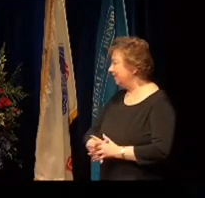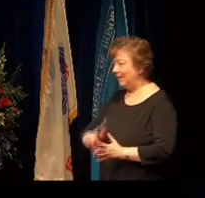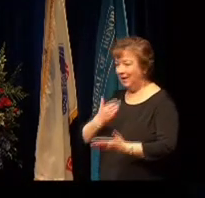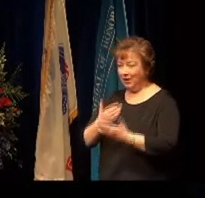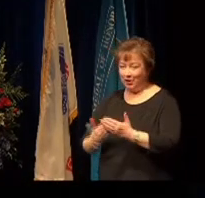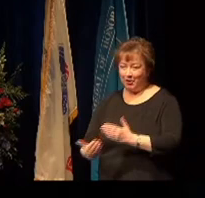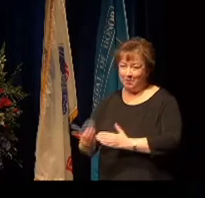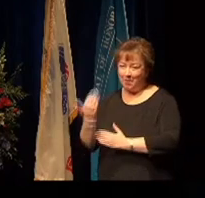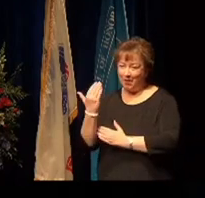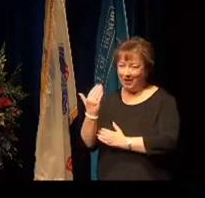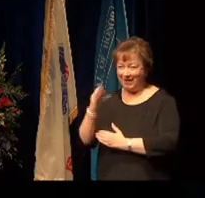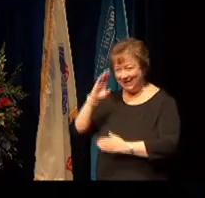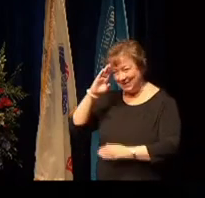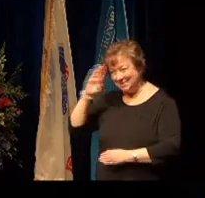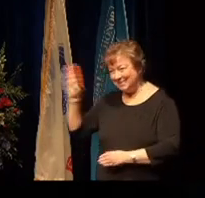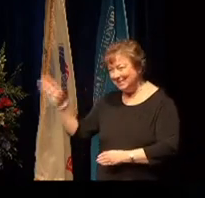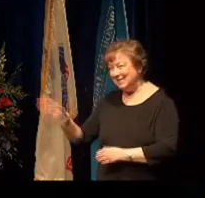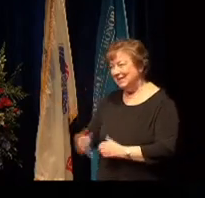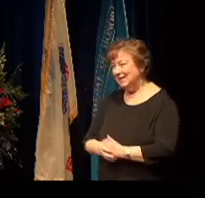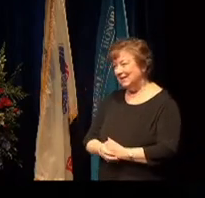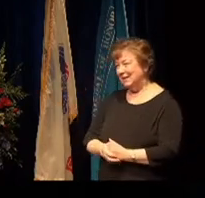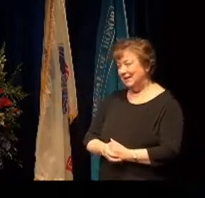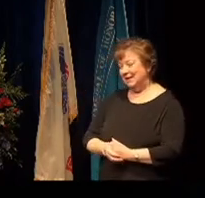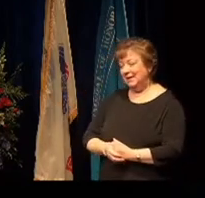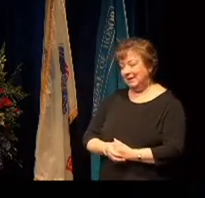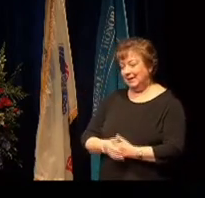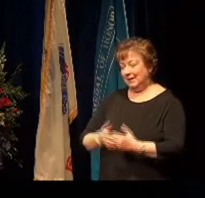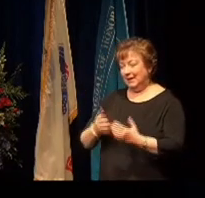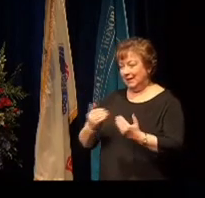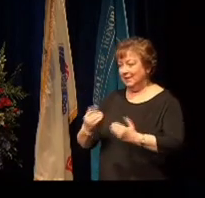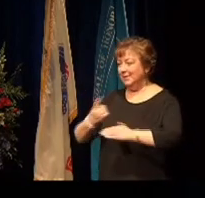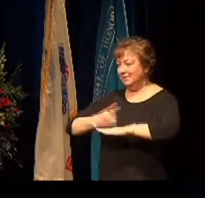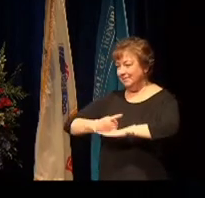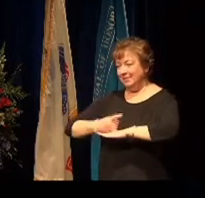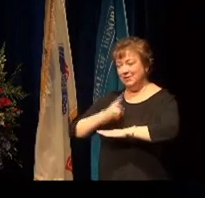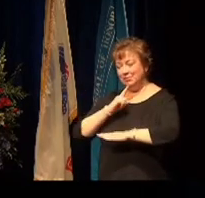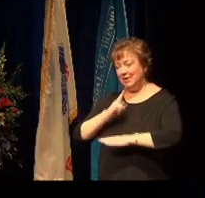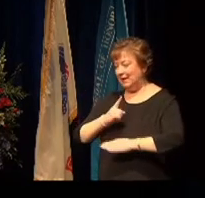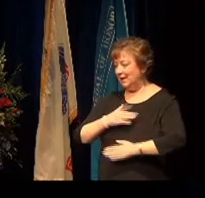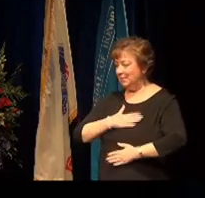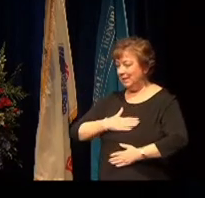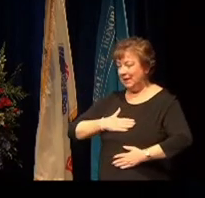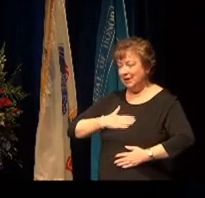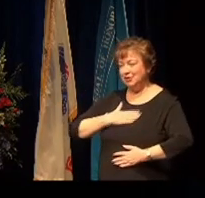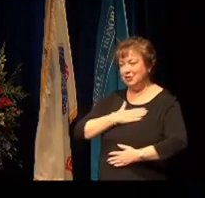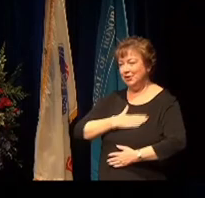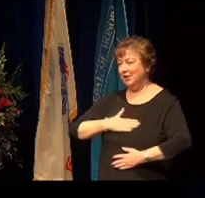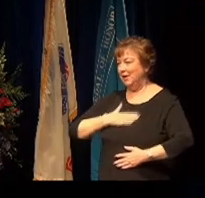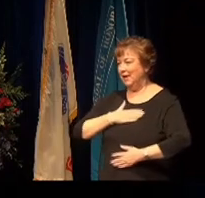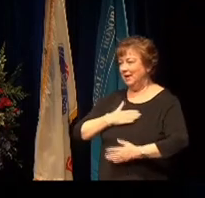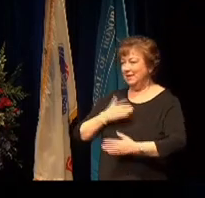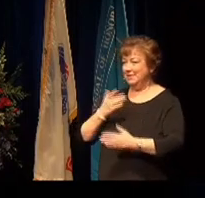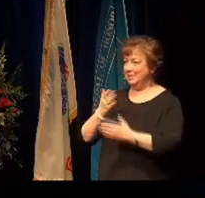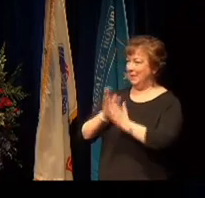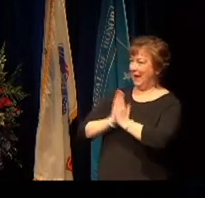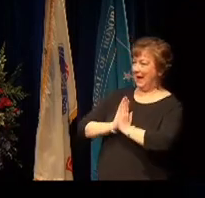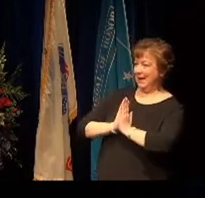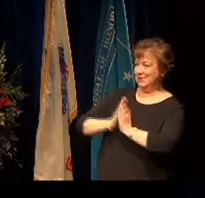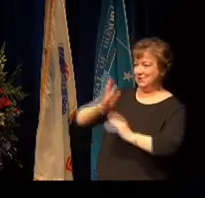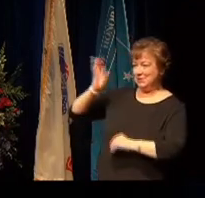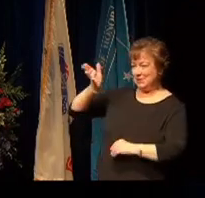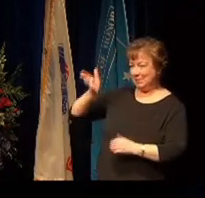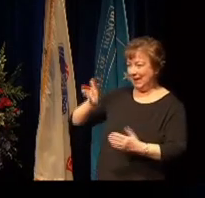Good morning. It is an absolute pleasure to be asked to speak here. It